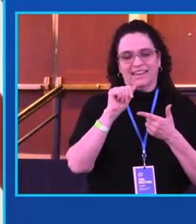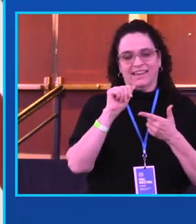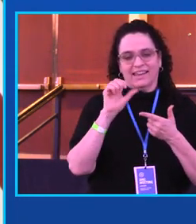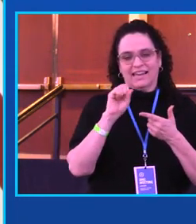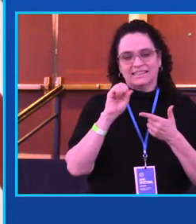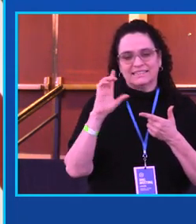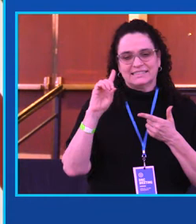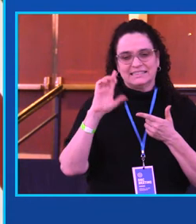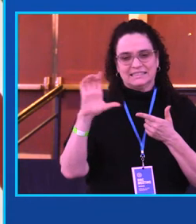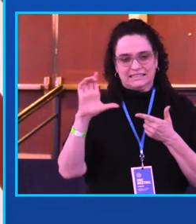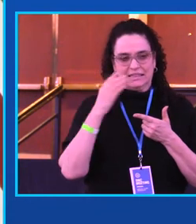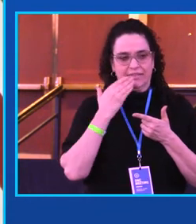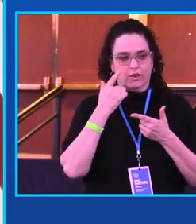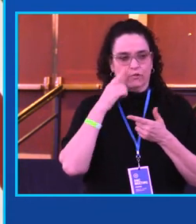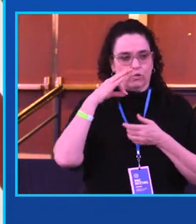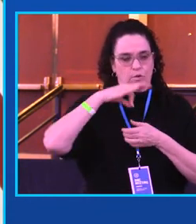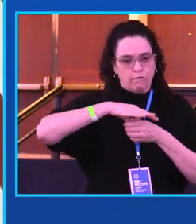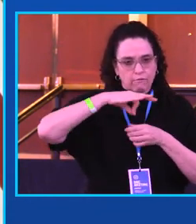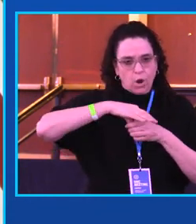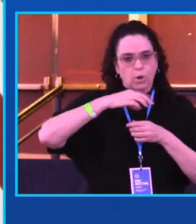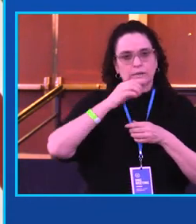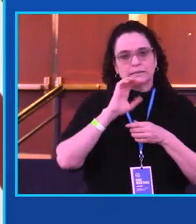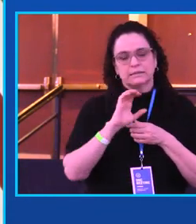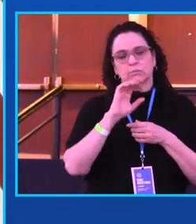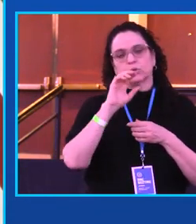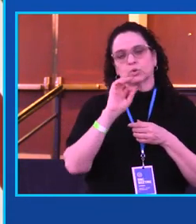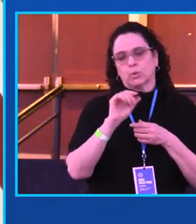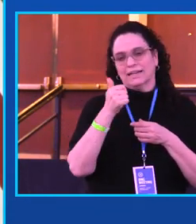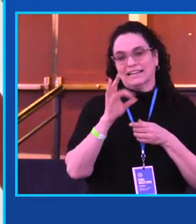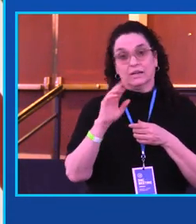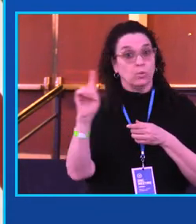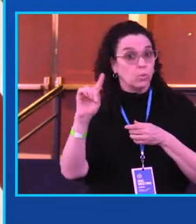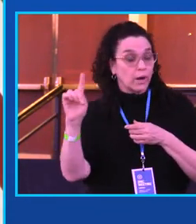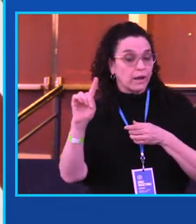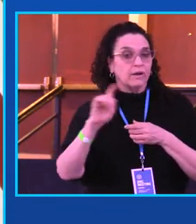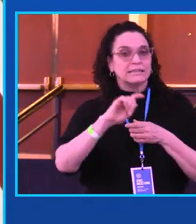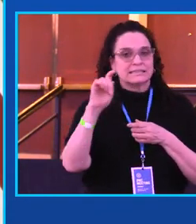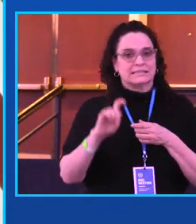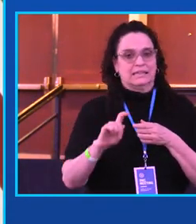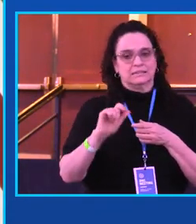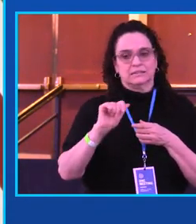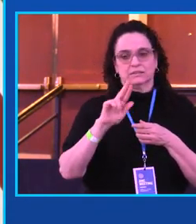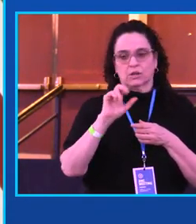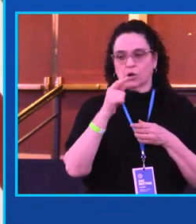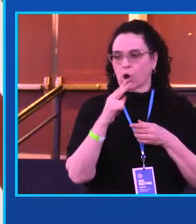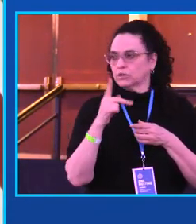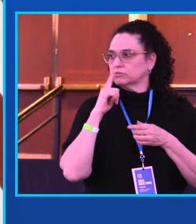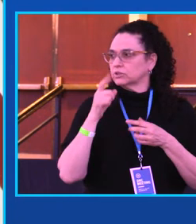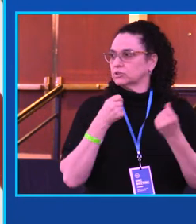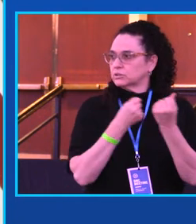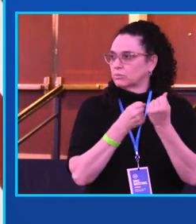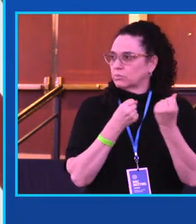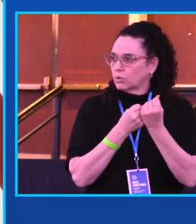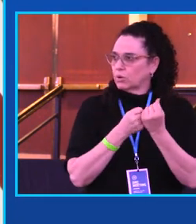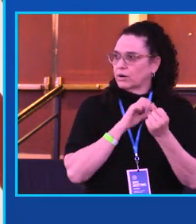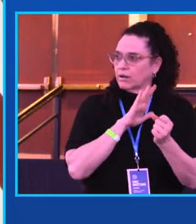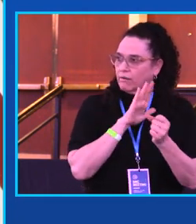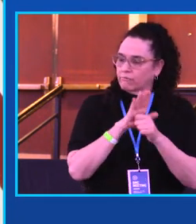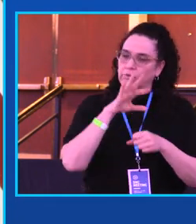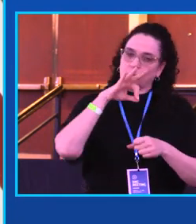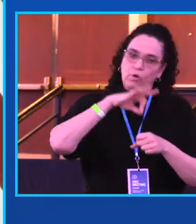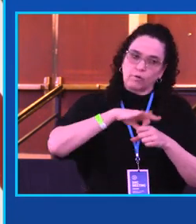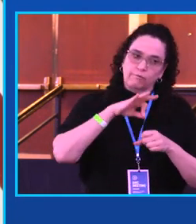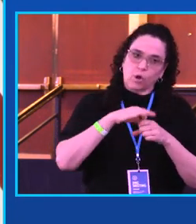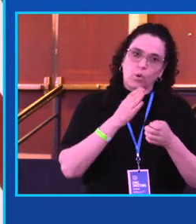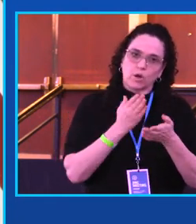in December of 2019 in Austin, Texas, to support full voting rights and statehood